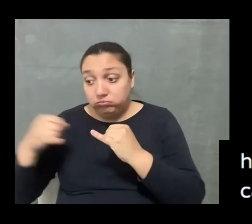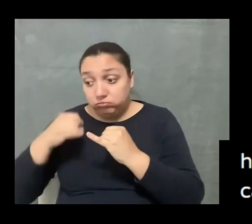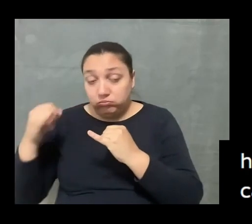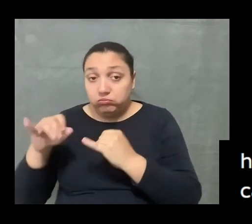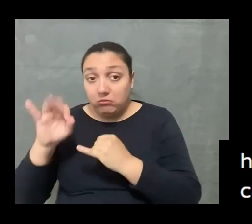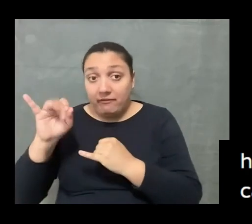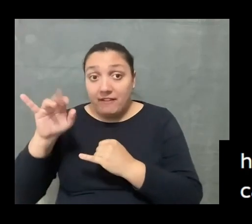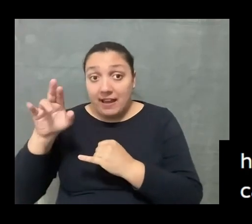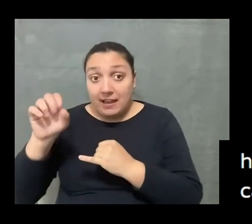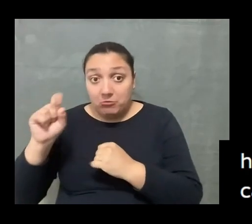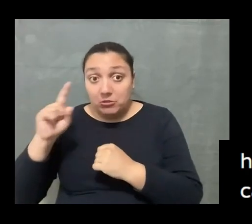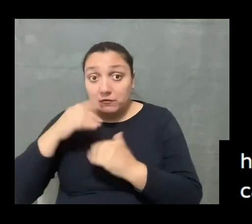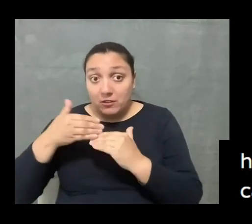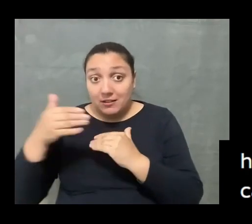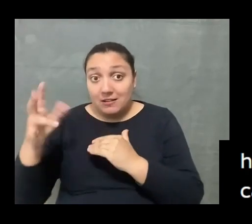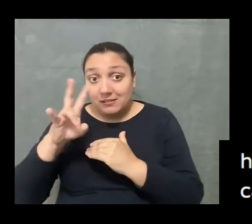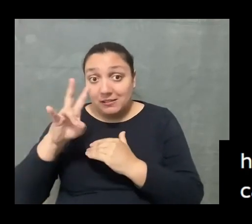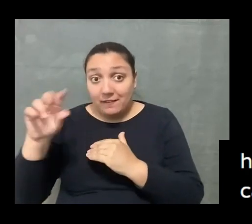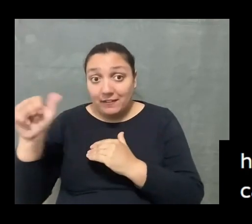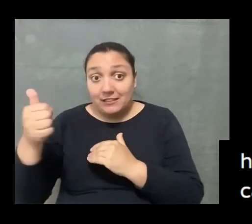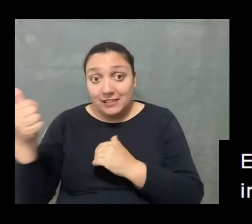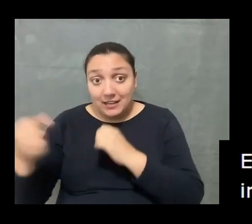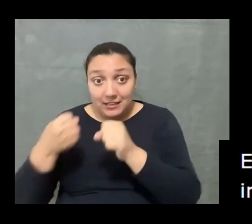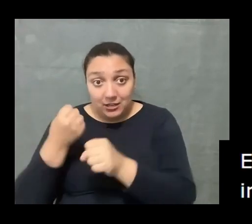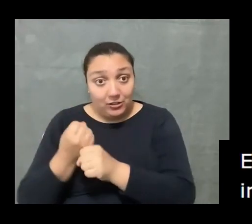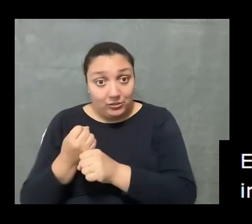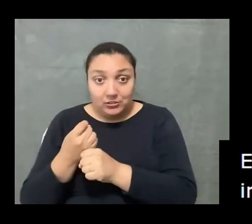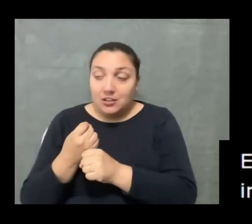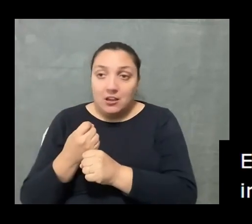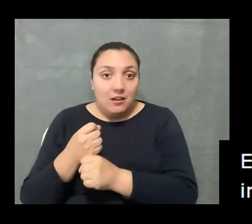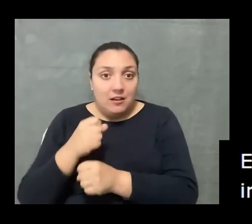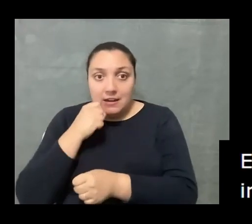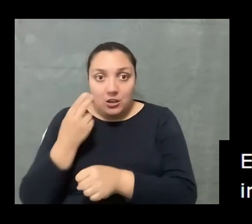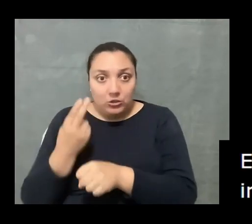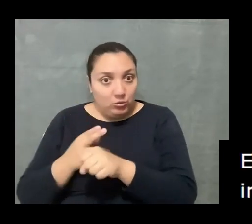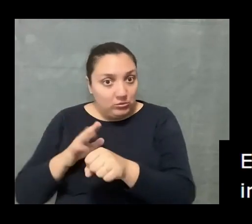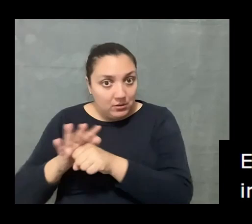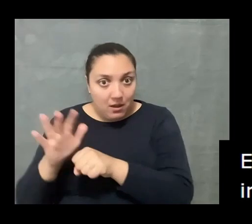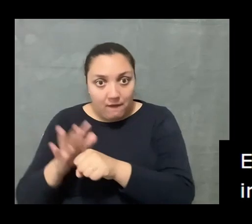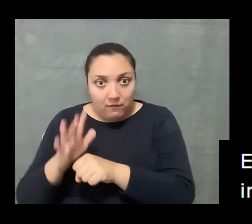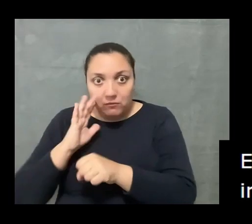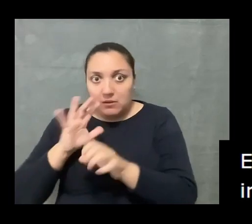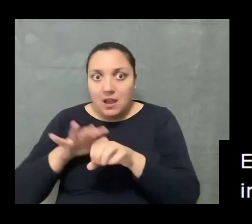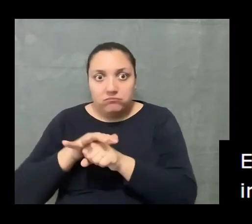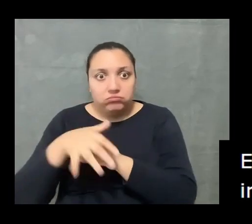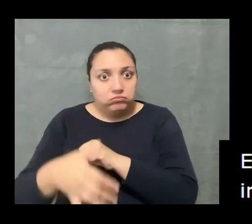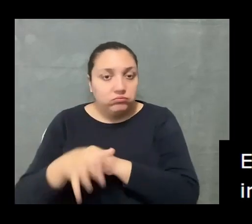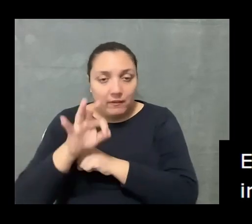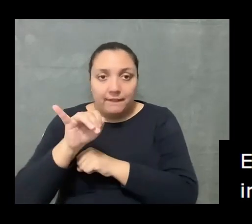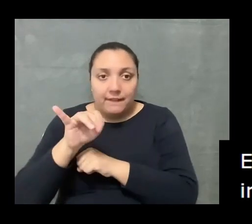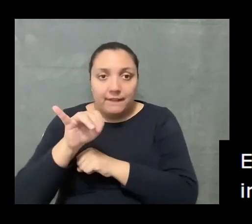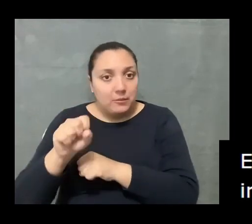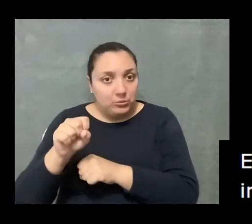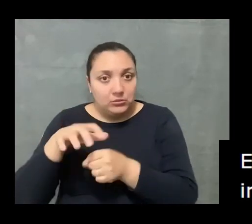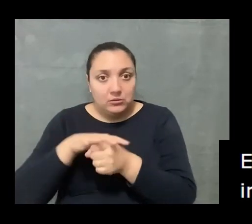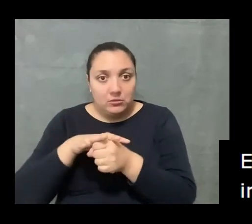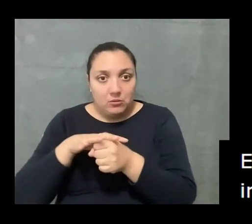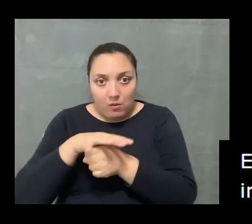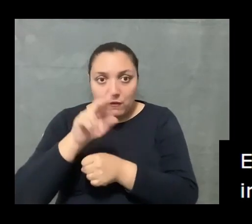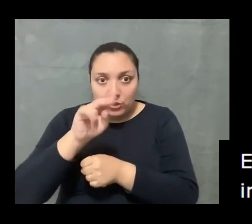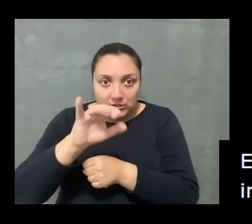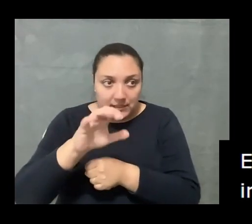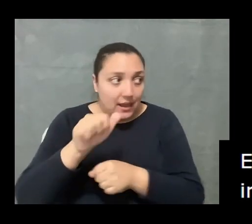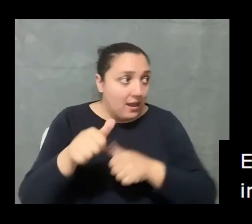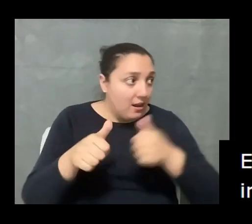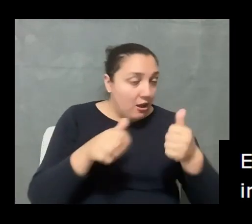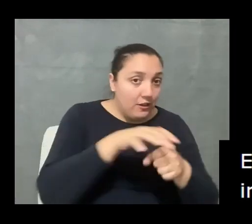next 7 to 10 years. And we see that there's an abundance of fiber in certain areas in New York City and other areas where we